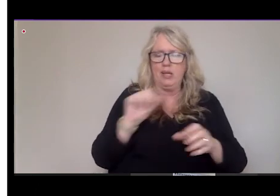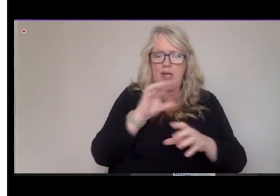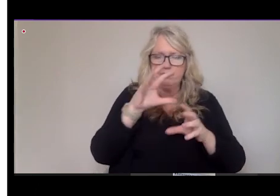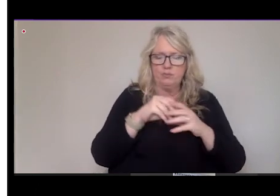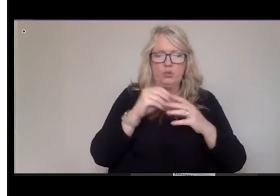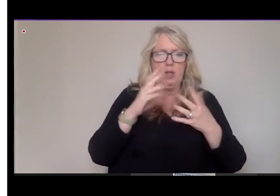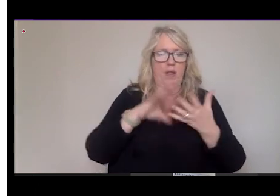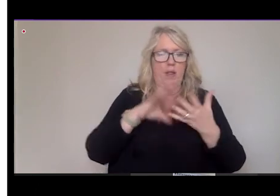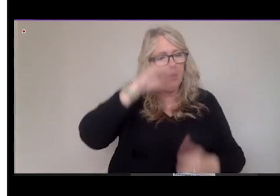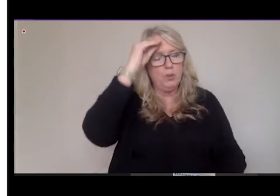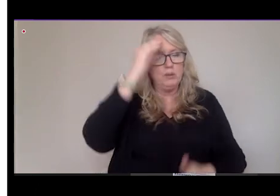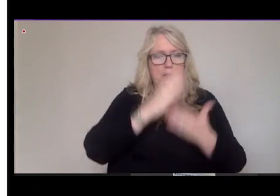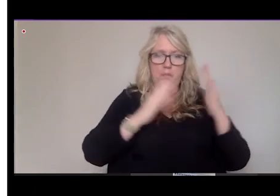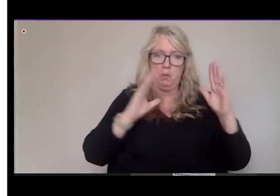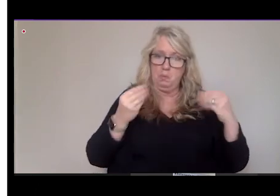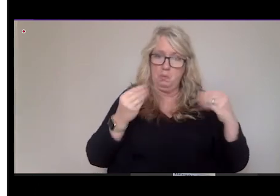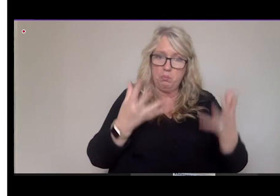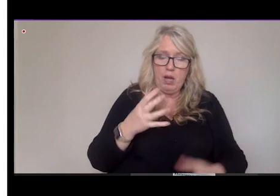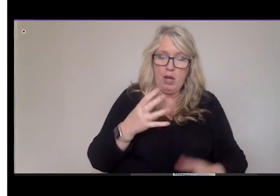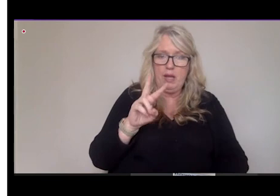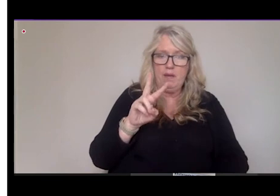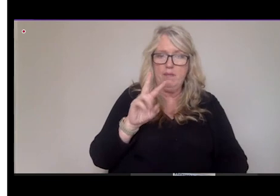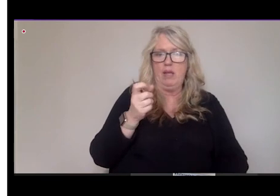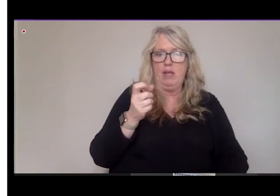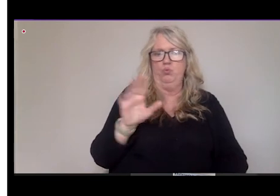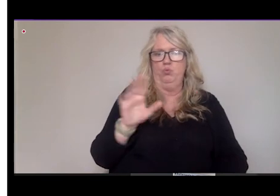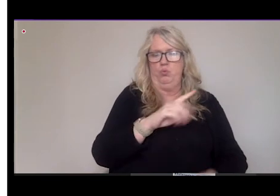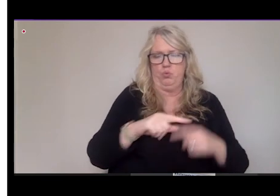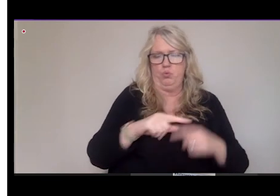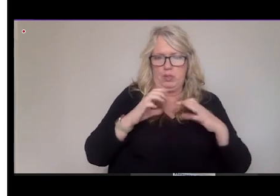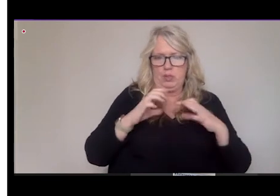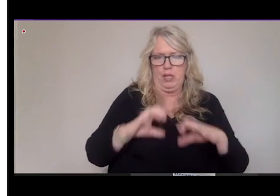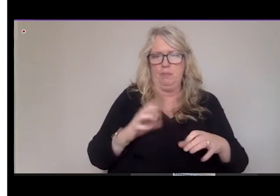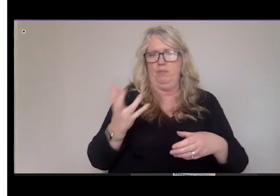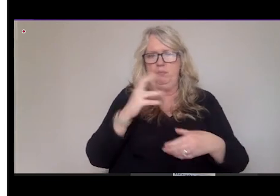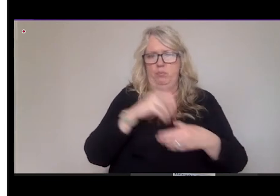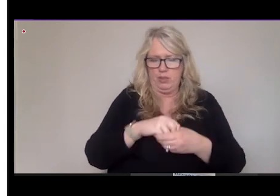into play. You can learn whether some of them would provide vouchers to your